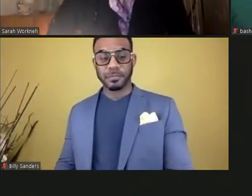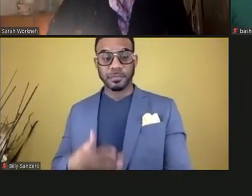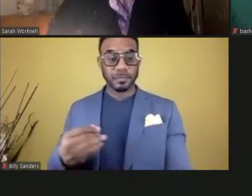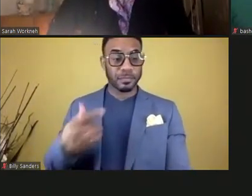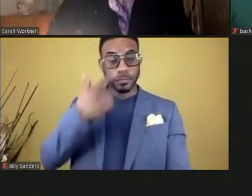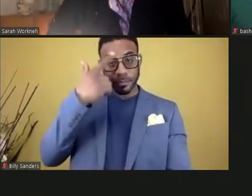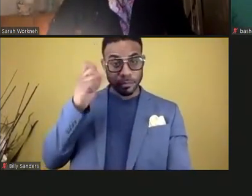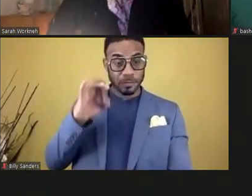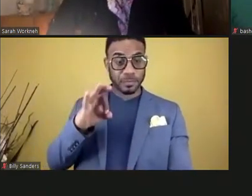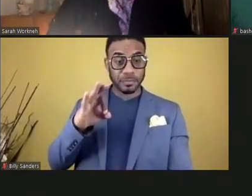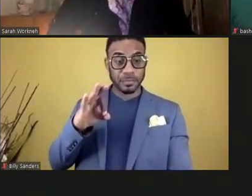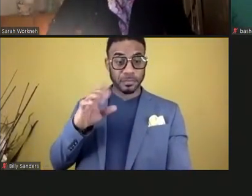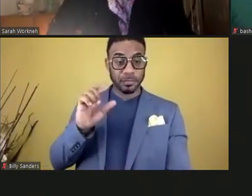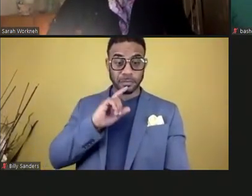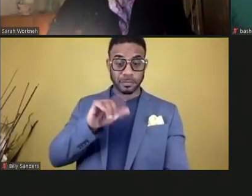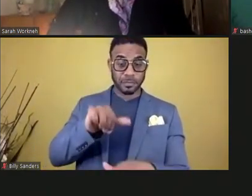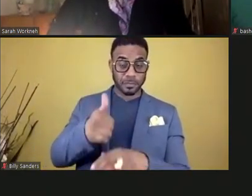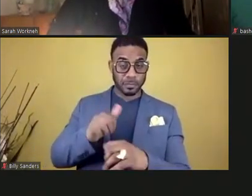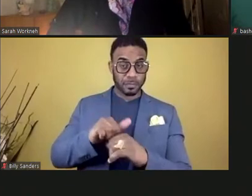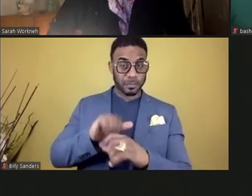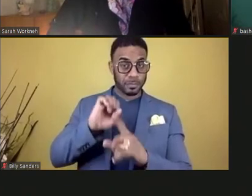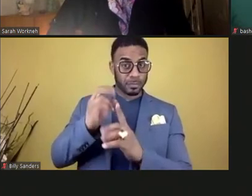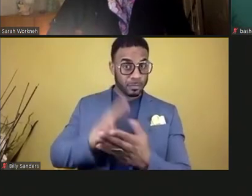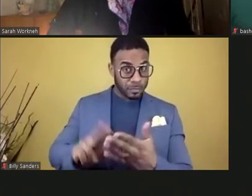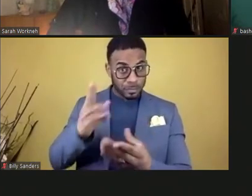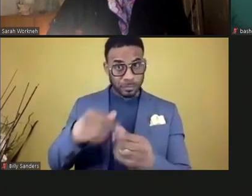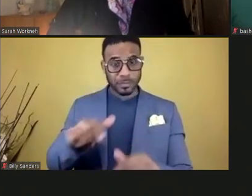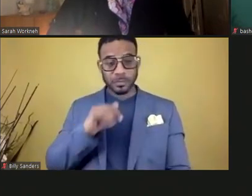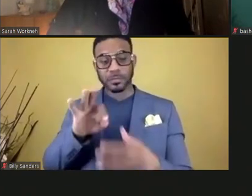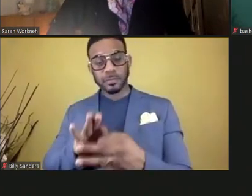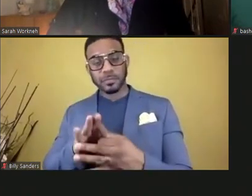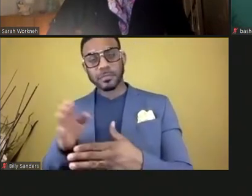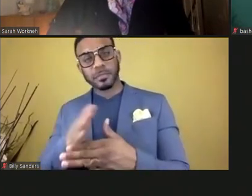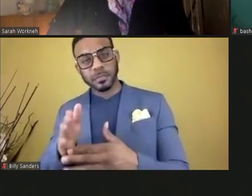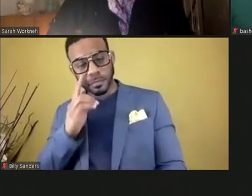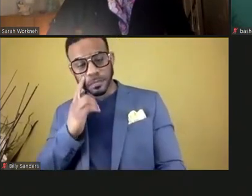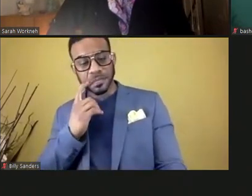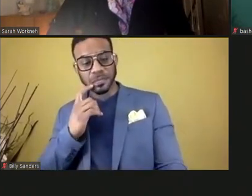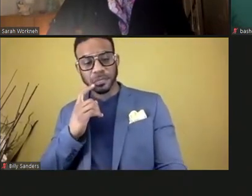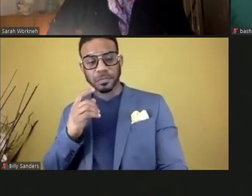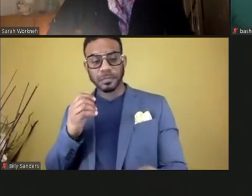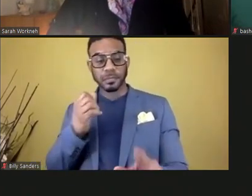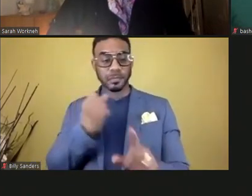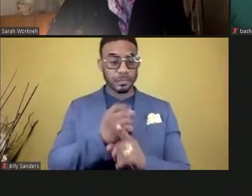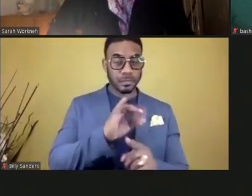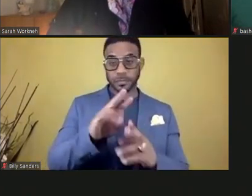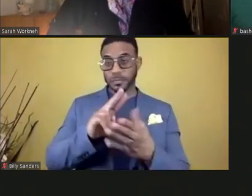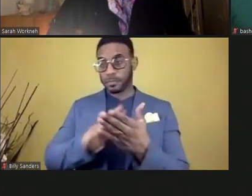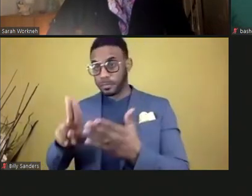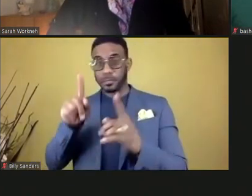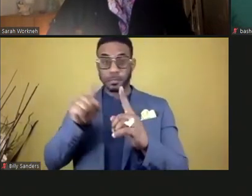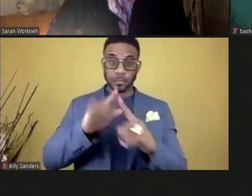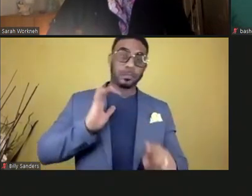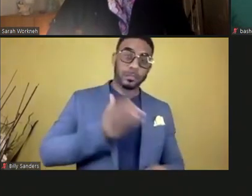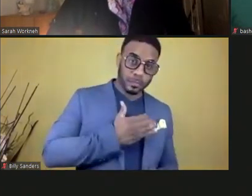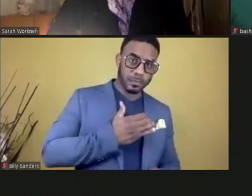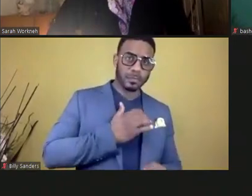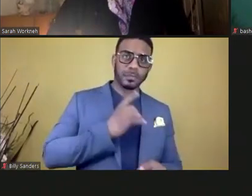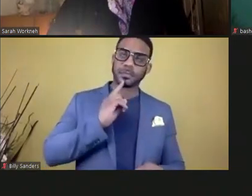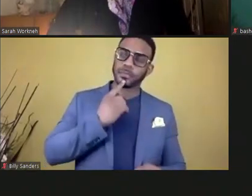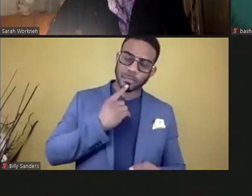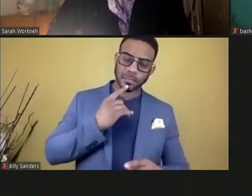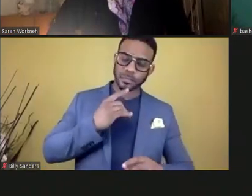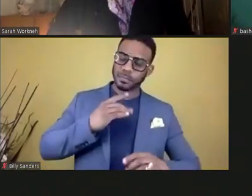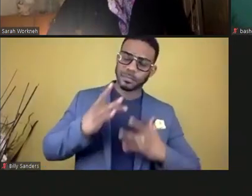because of where we are situated within a university setting and the relationship between MPAC and that university to our extremely